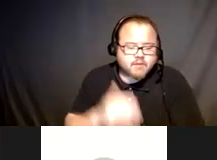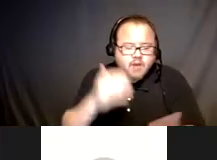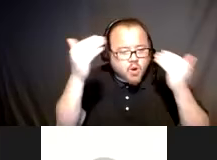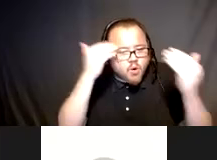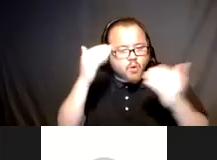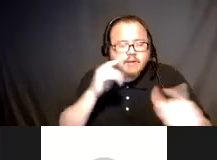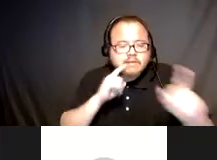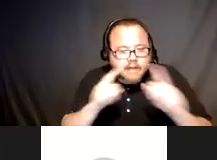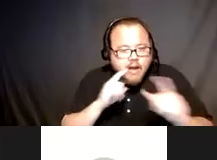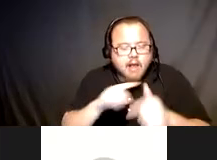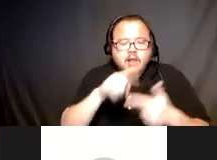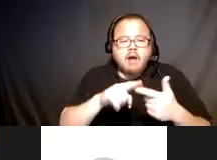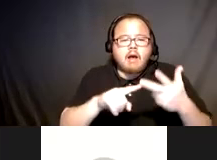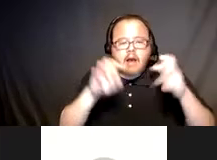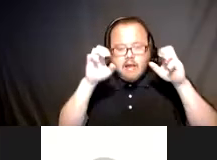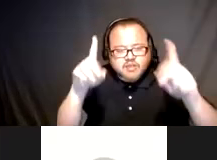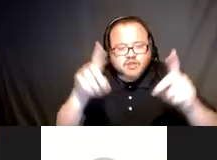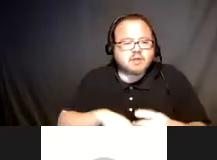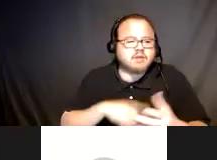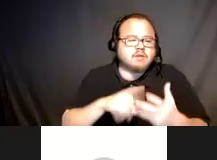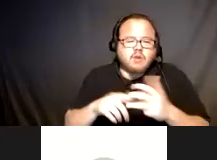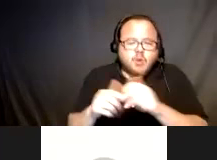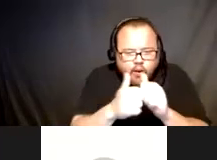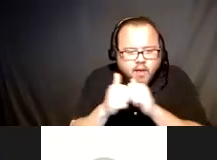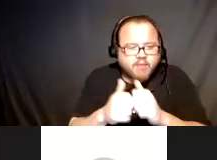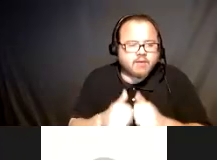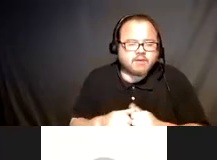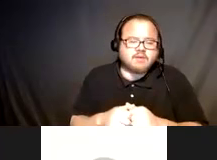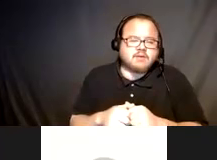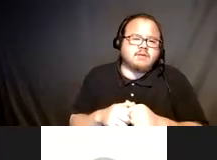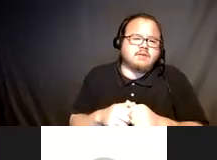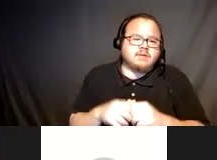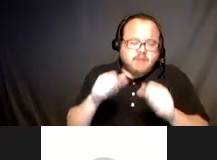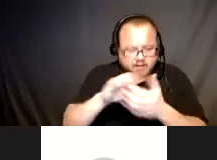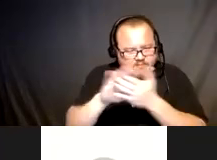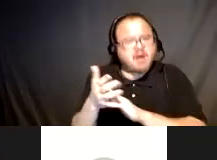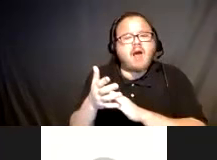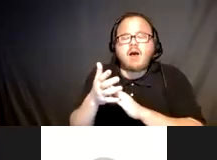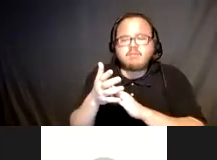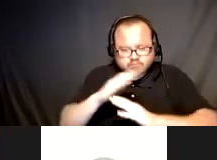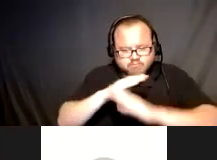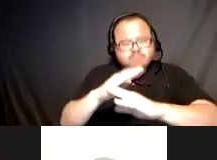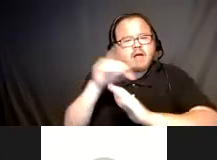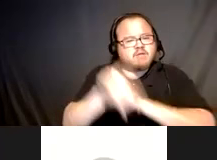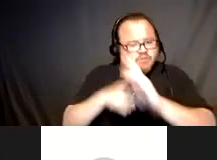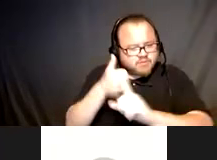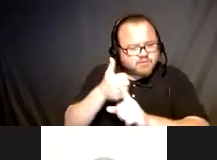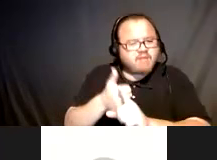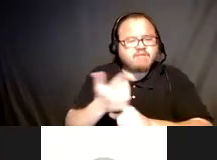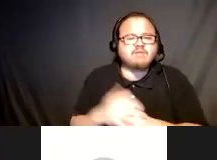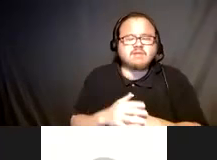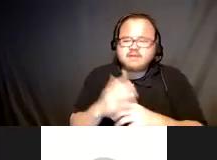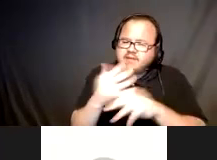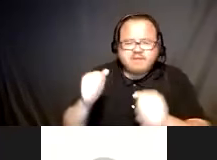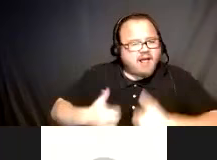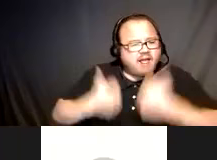dialogue, education, taken together, they can lead to suicide prevention. It can save a life. It can save a family.